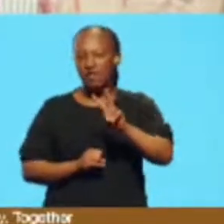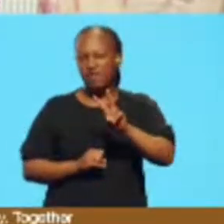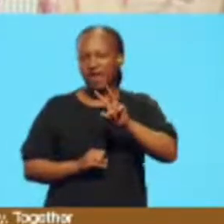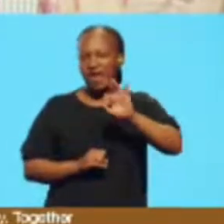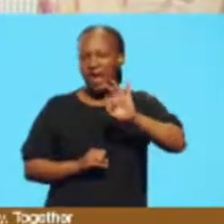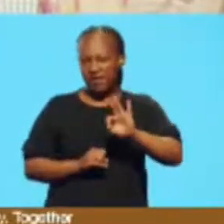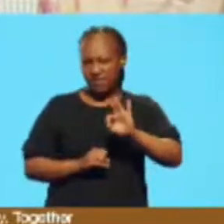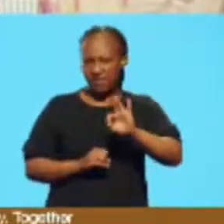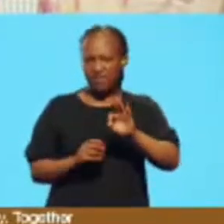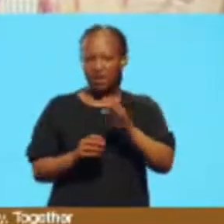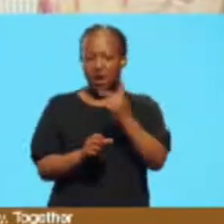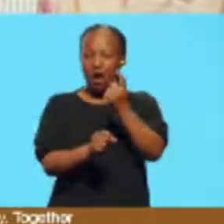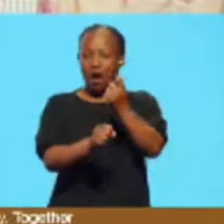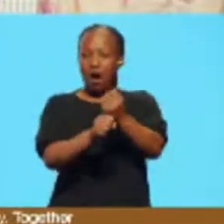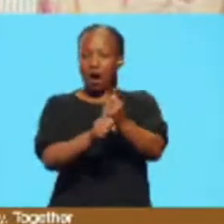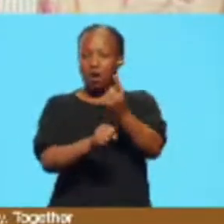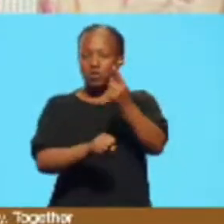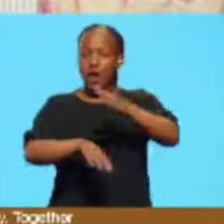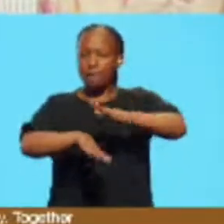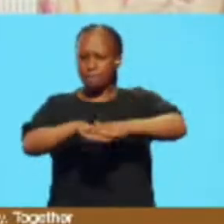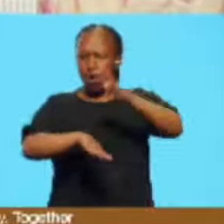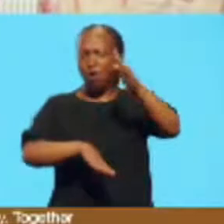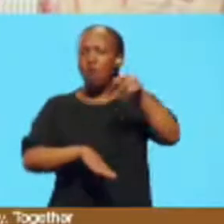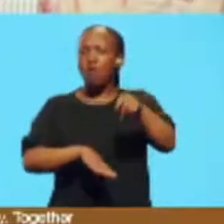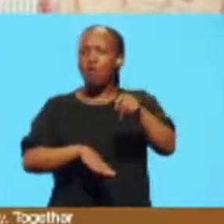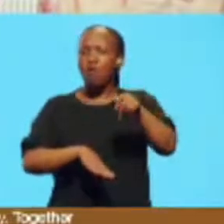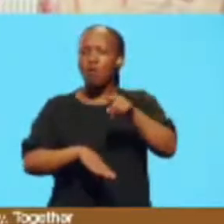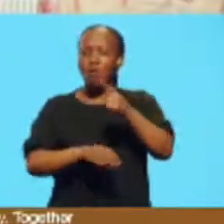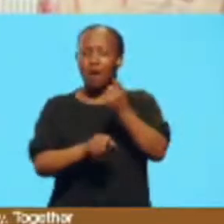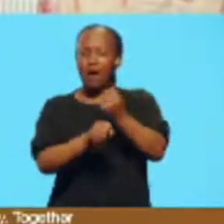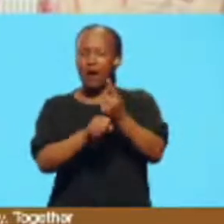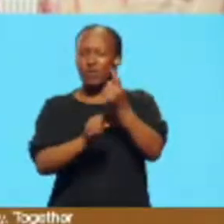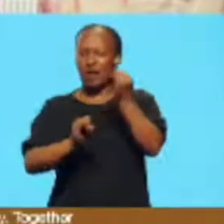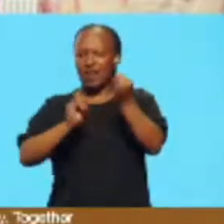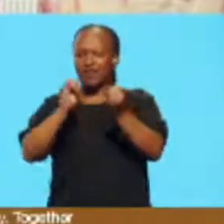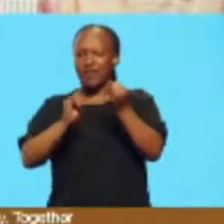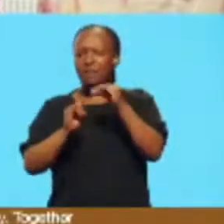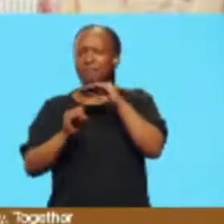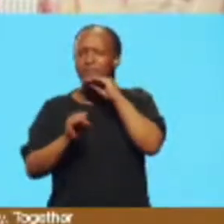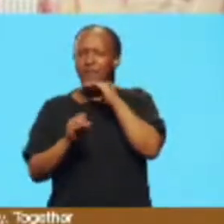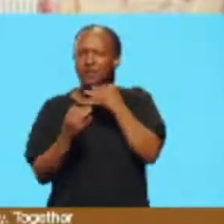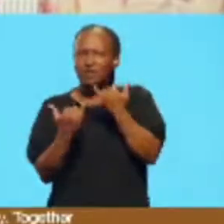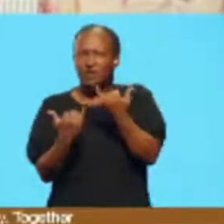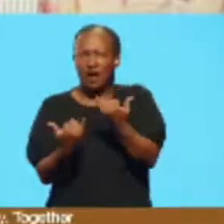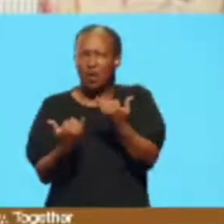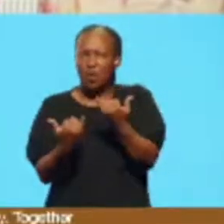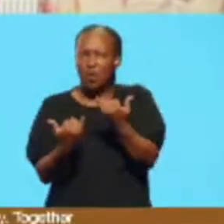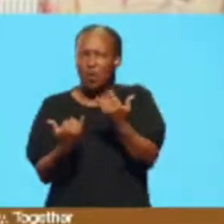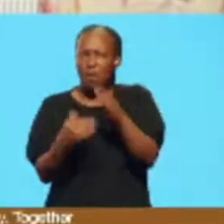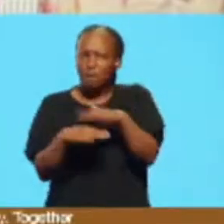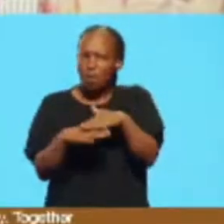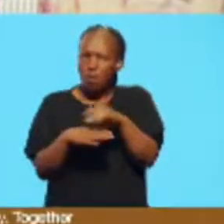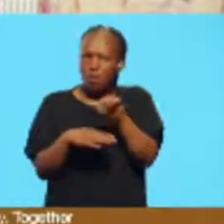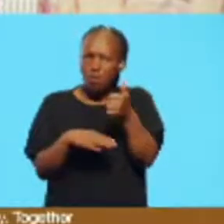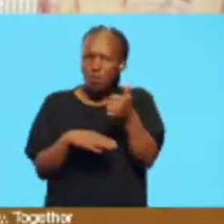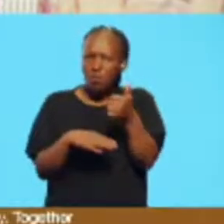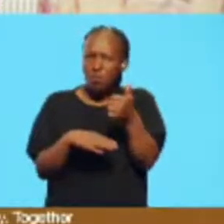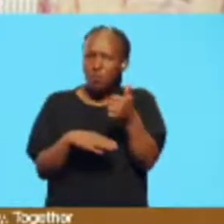in Gauteng are more, because if Gauteng is accounting for 11 and then we are left with